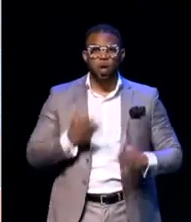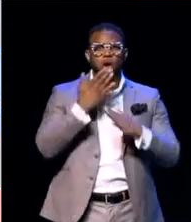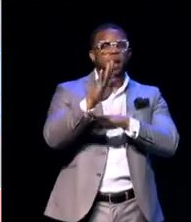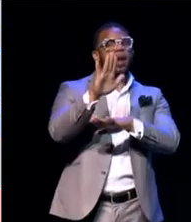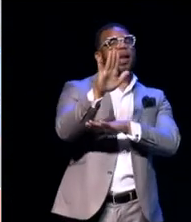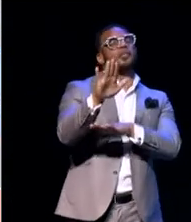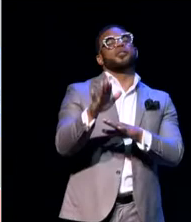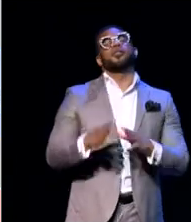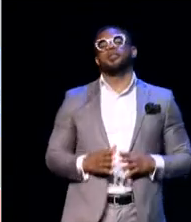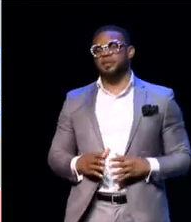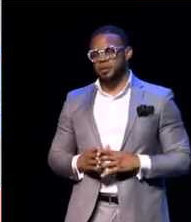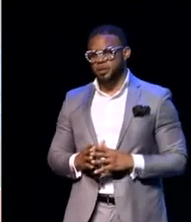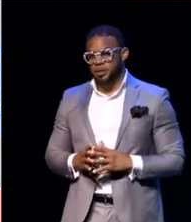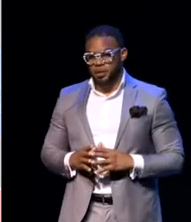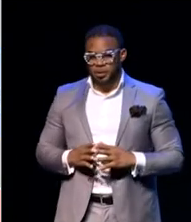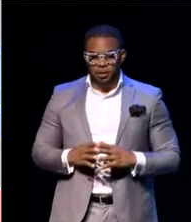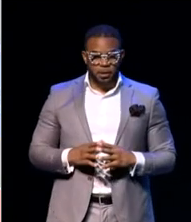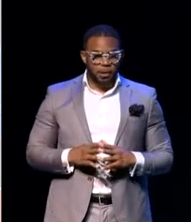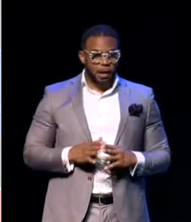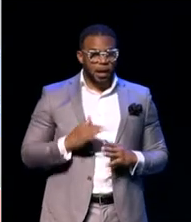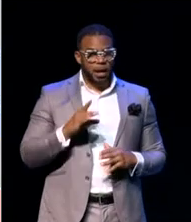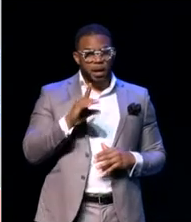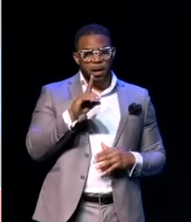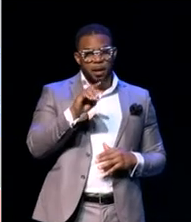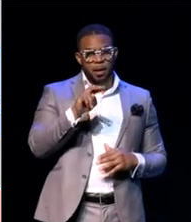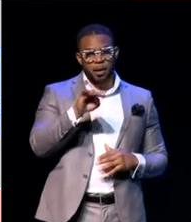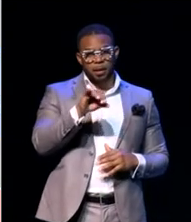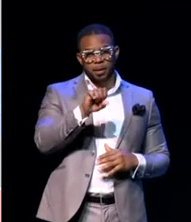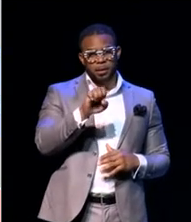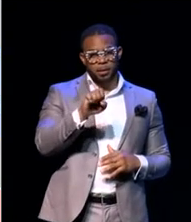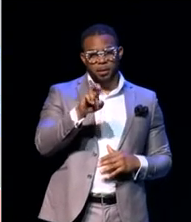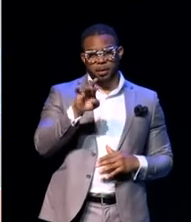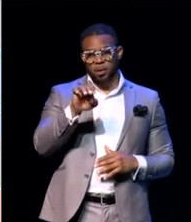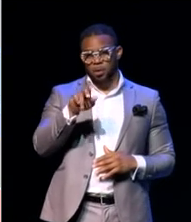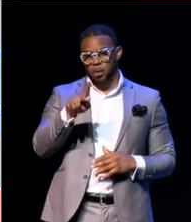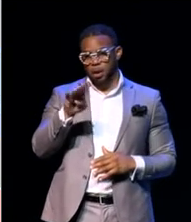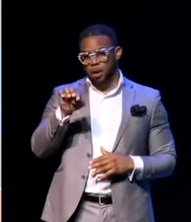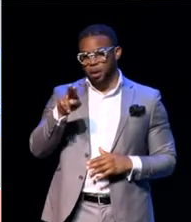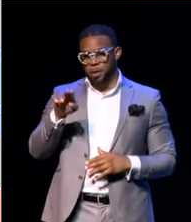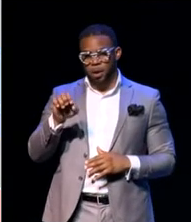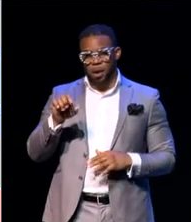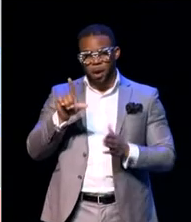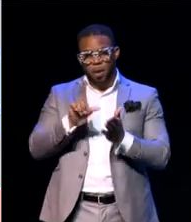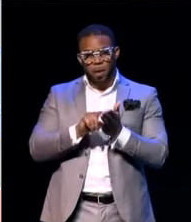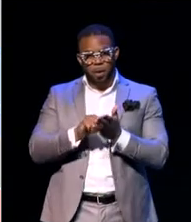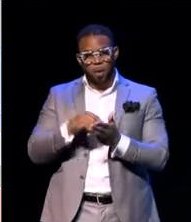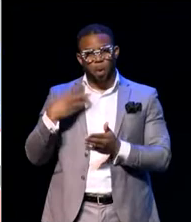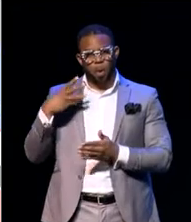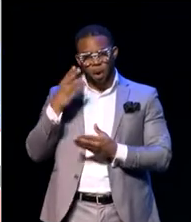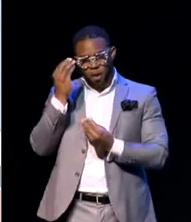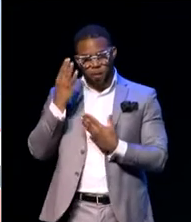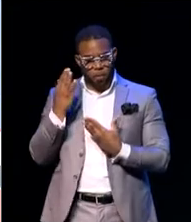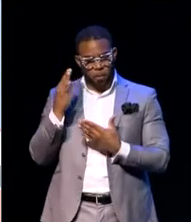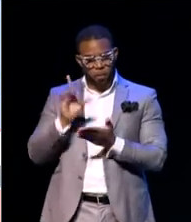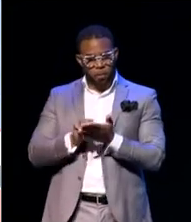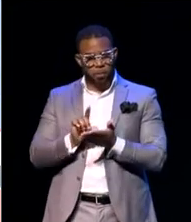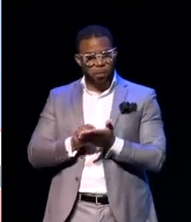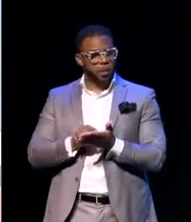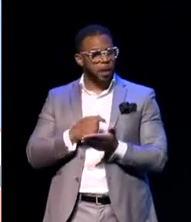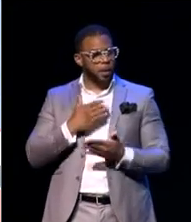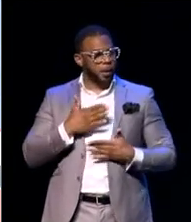Good afternoon. I'm Denise Rollard Barnes, publisher of the Washington Informer newspaper, and so happy to have with